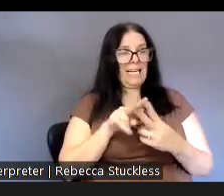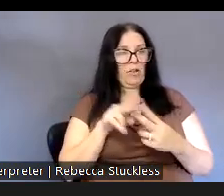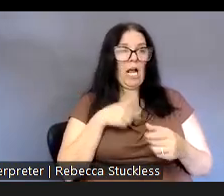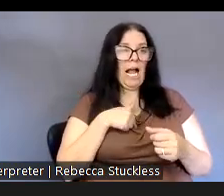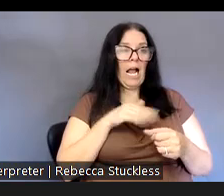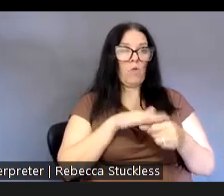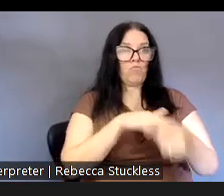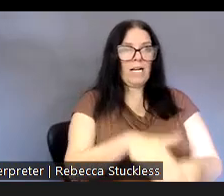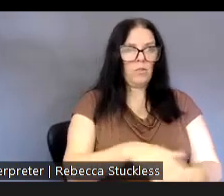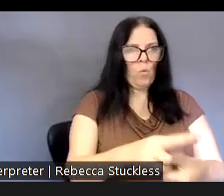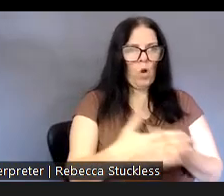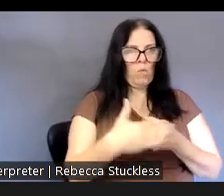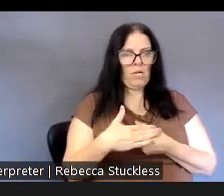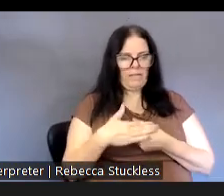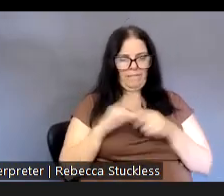oppressed.